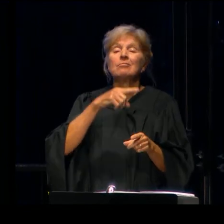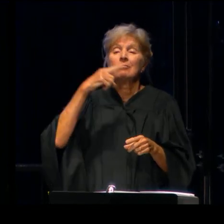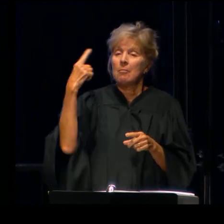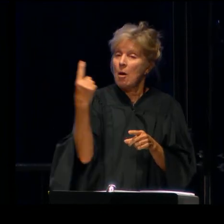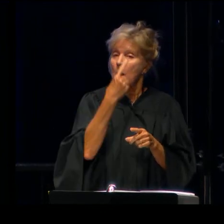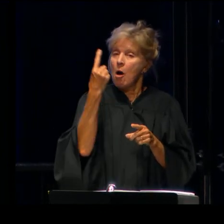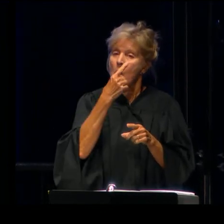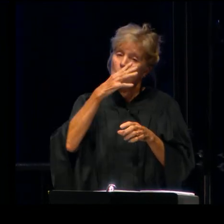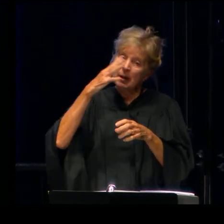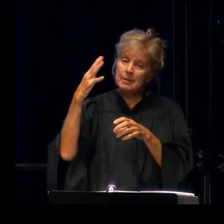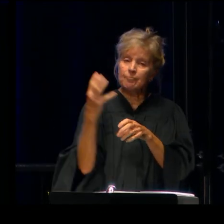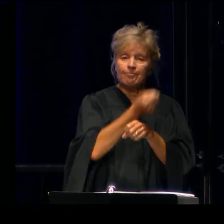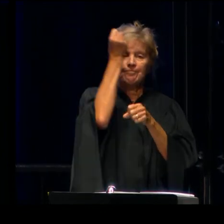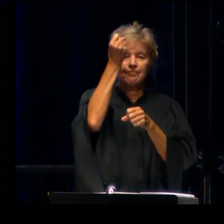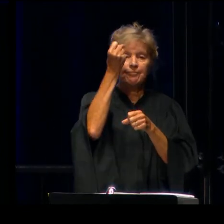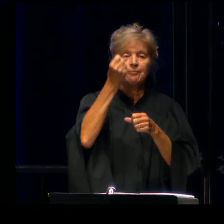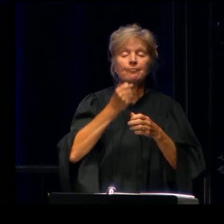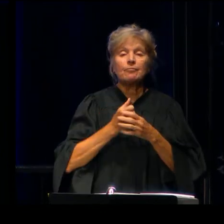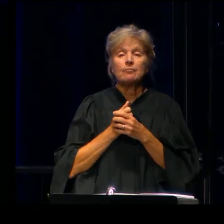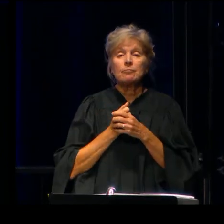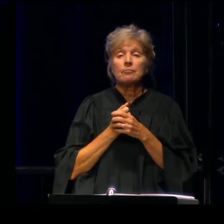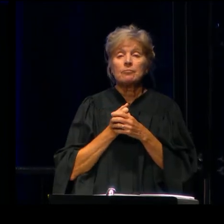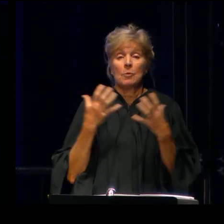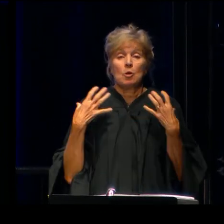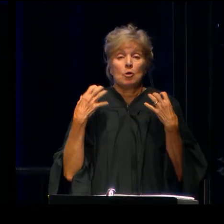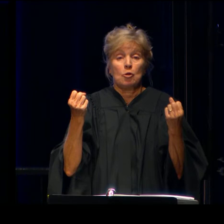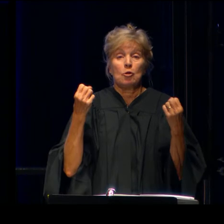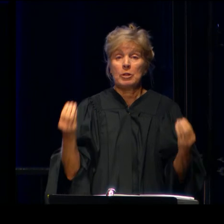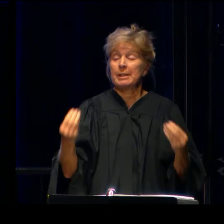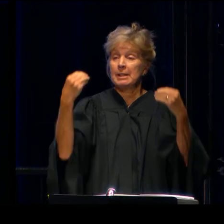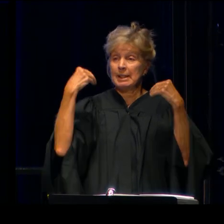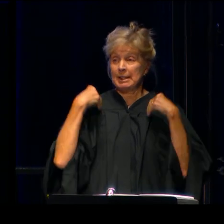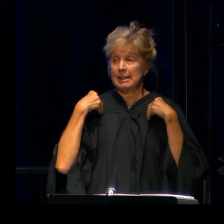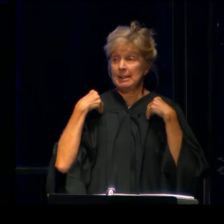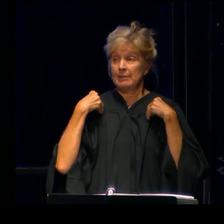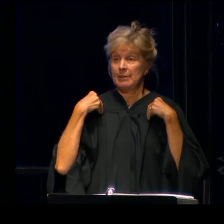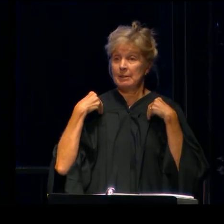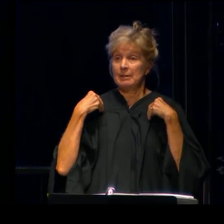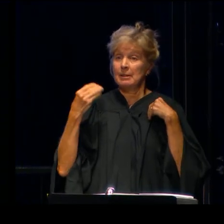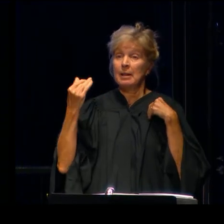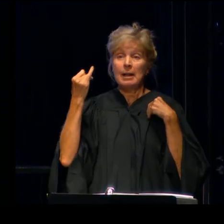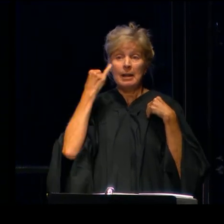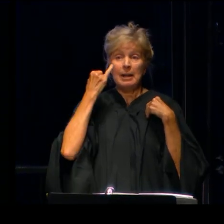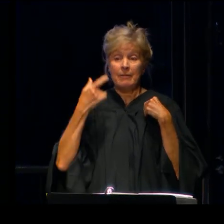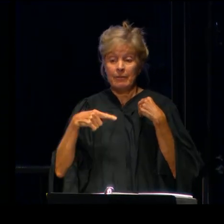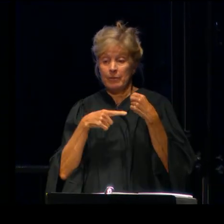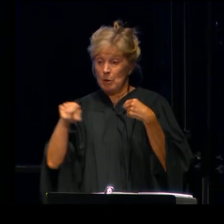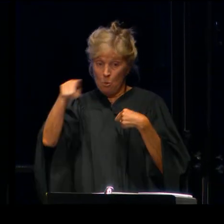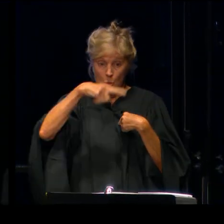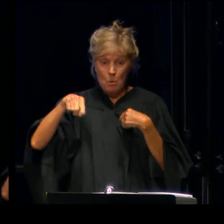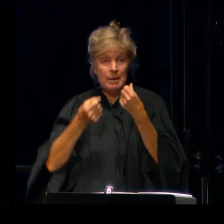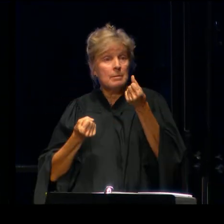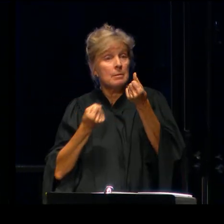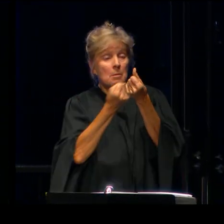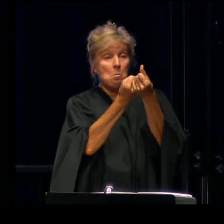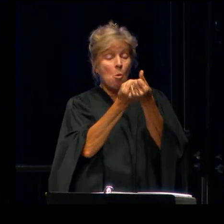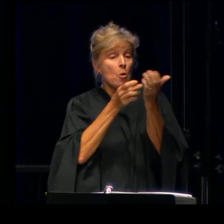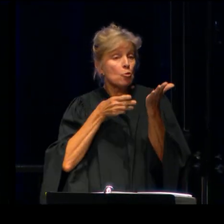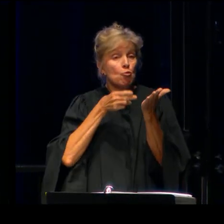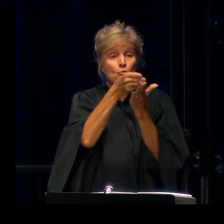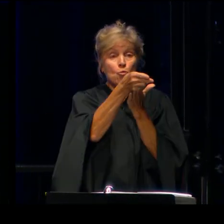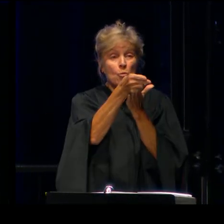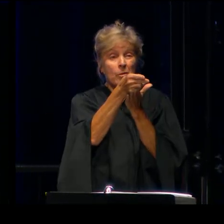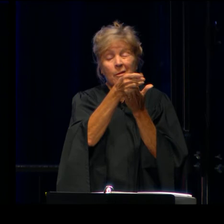right will triumph, in the courage given us when we ally ourselves to